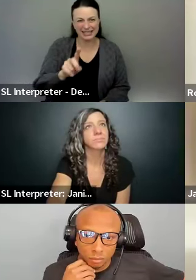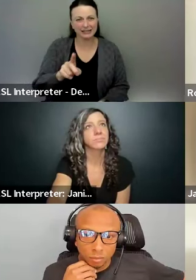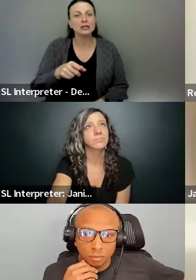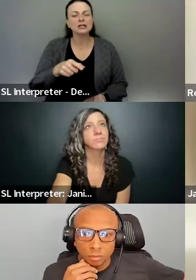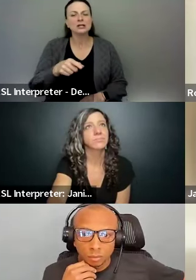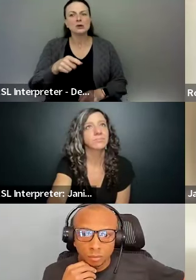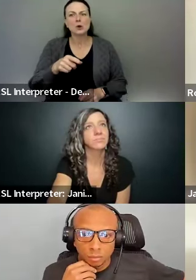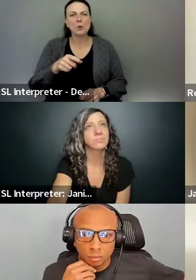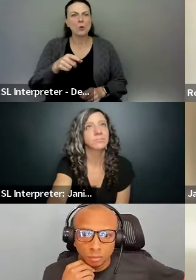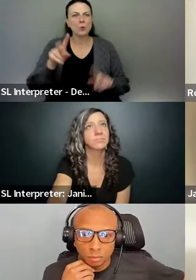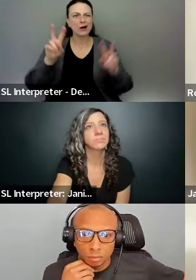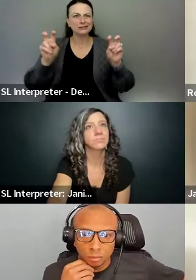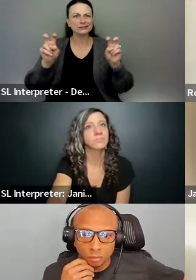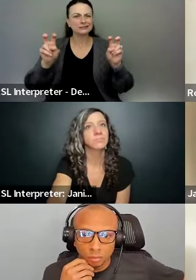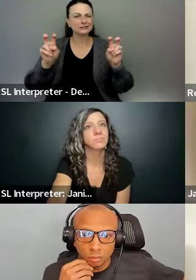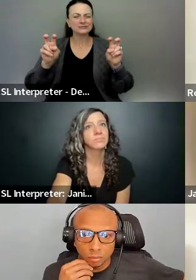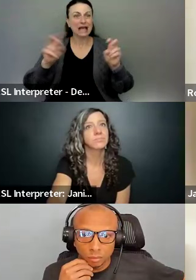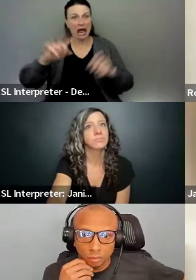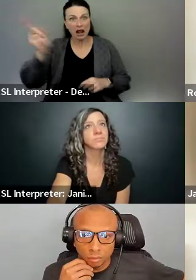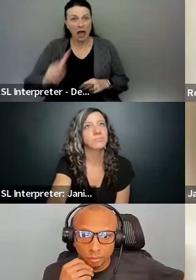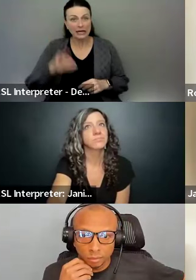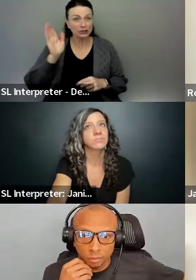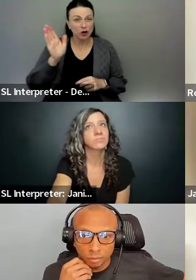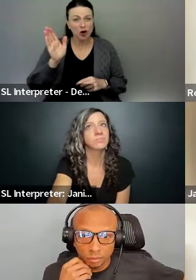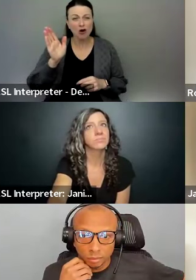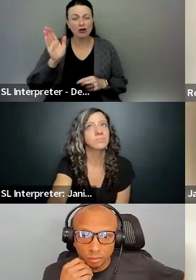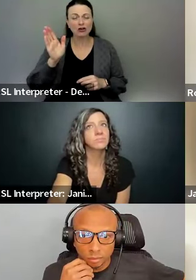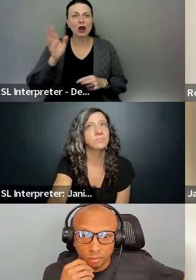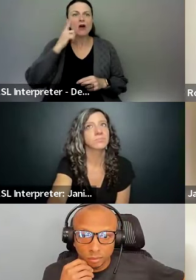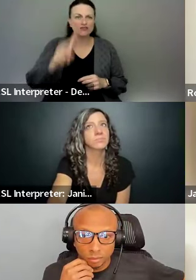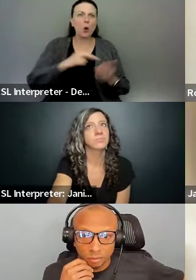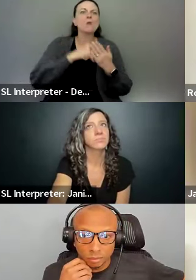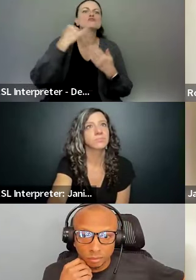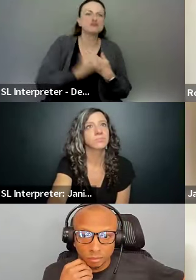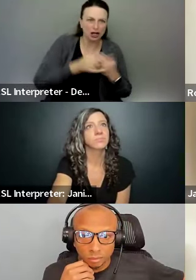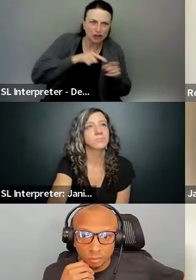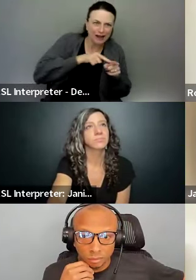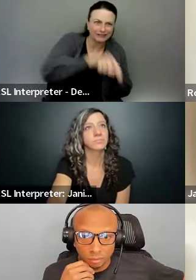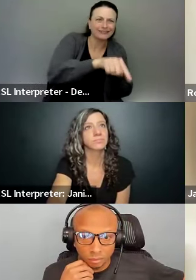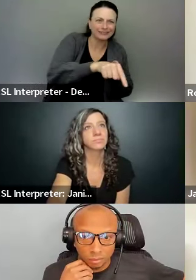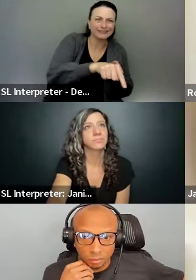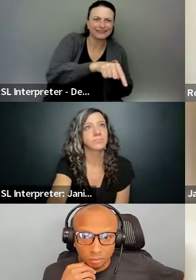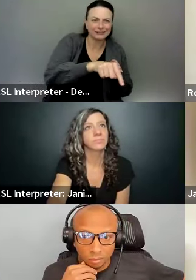that you did was a project. It's a lightning talk for projects. So